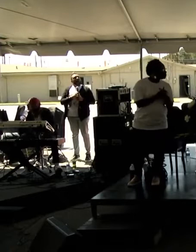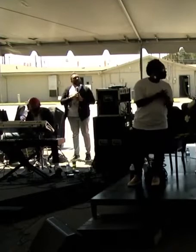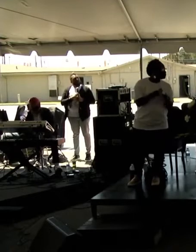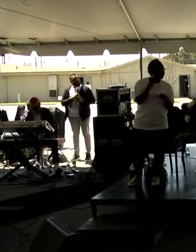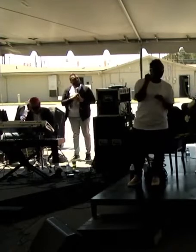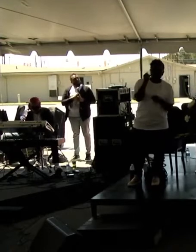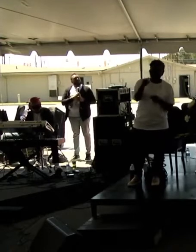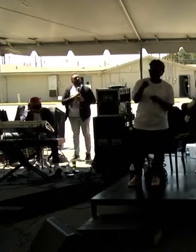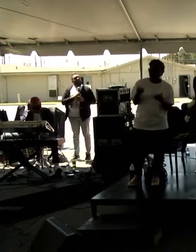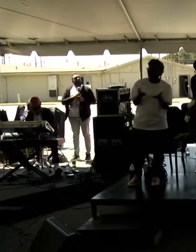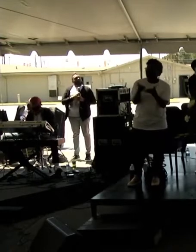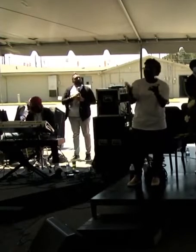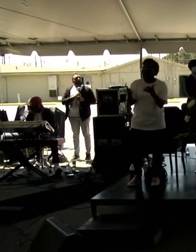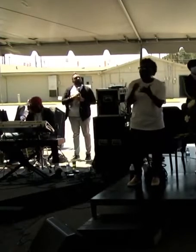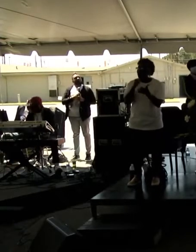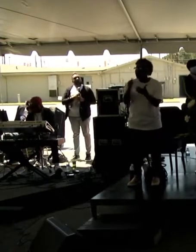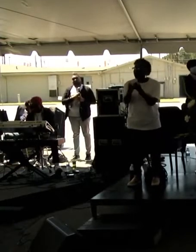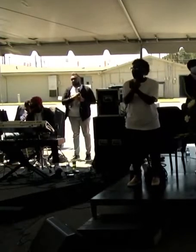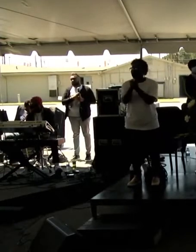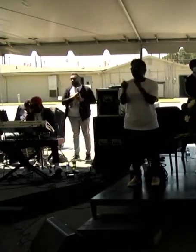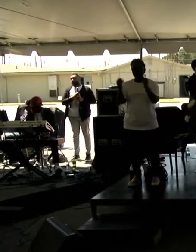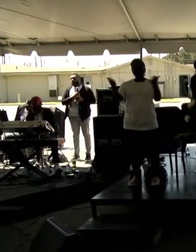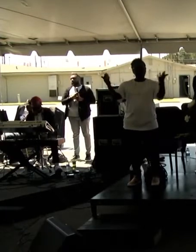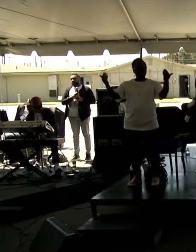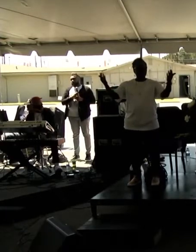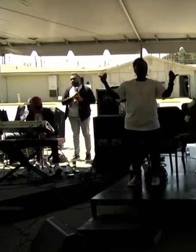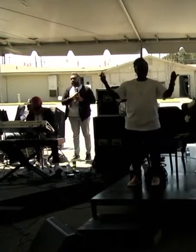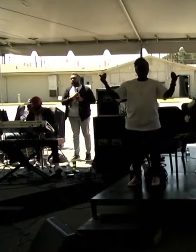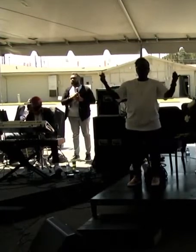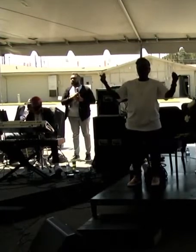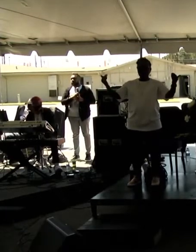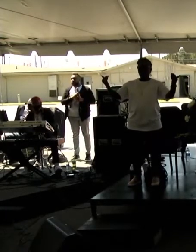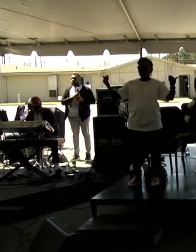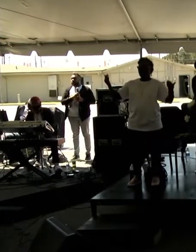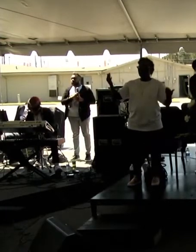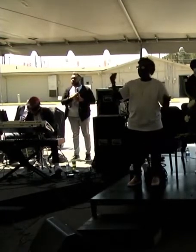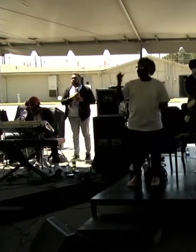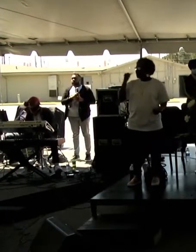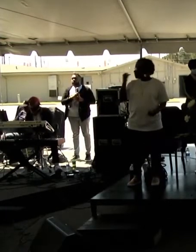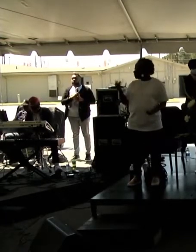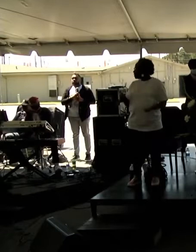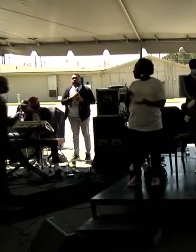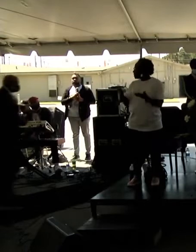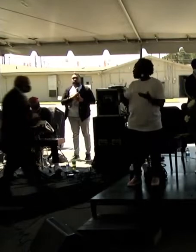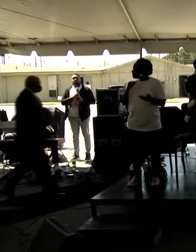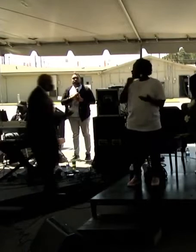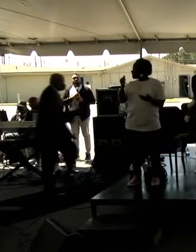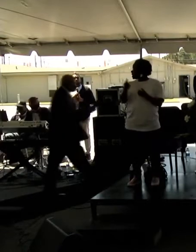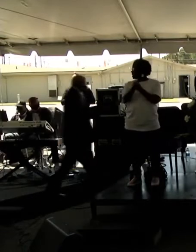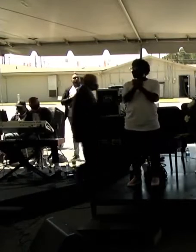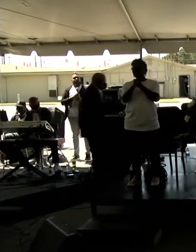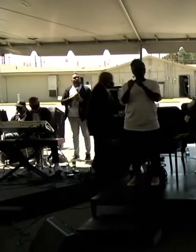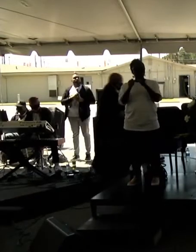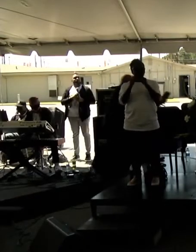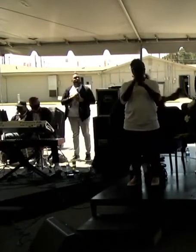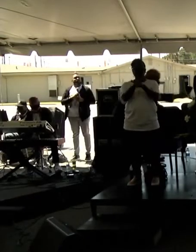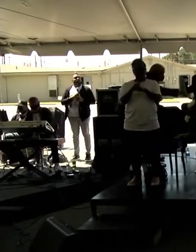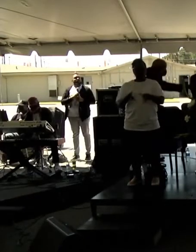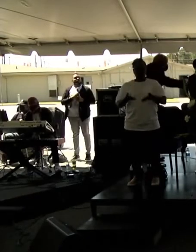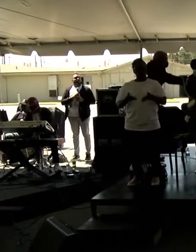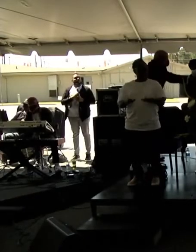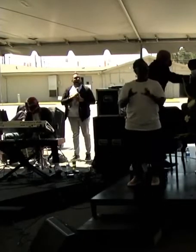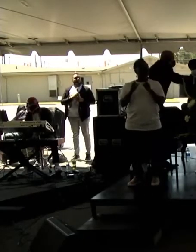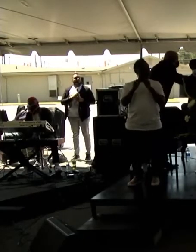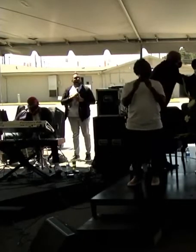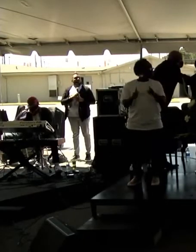If you're here and not saved, come. If you're here and not saved, don't let this opportunity pass you by. If